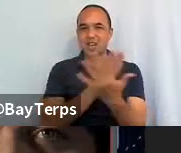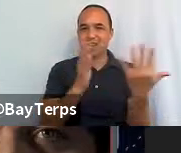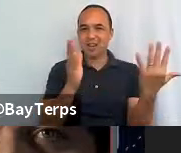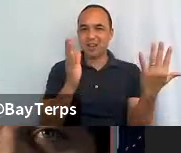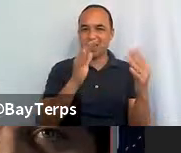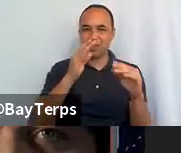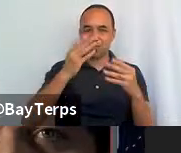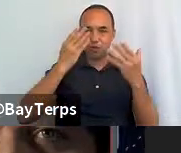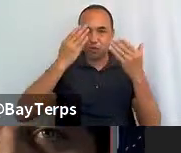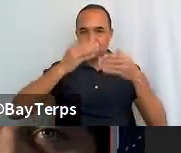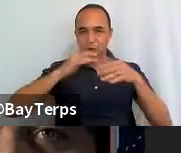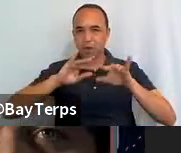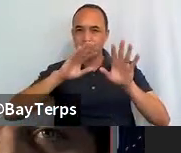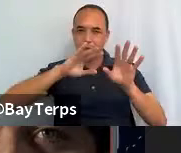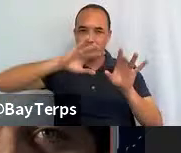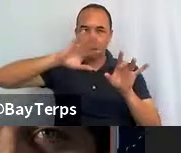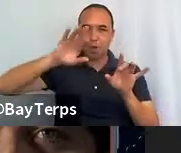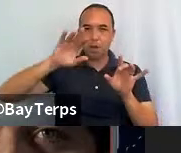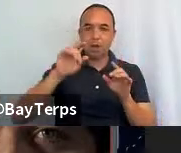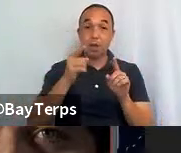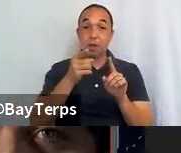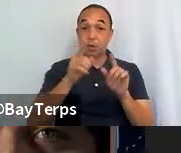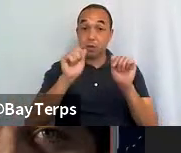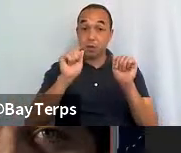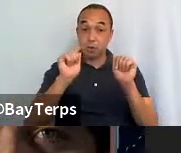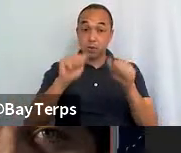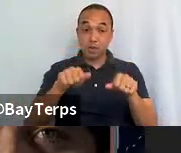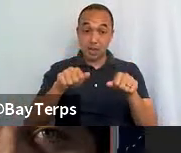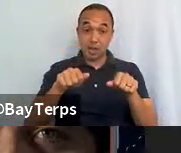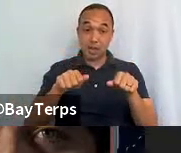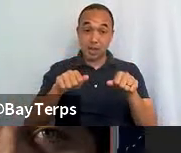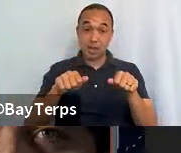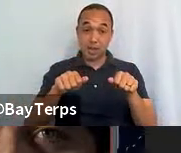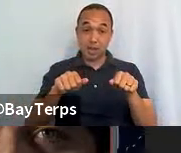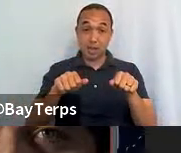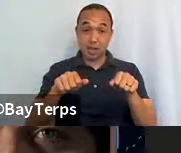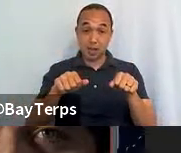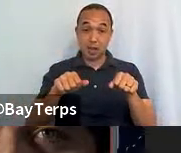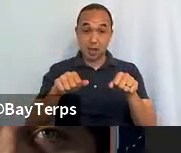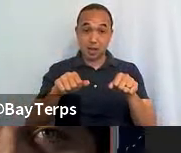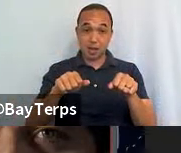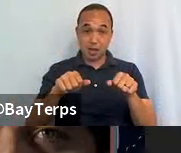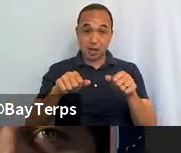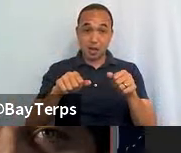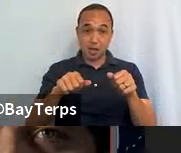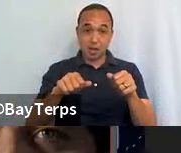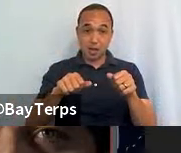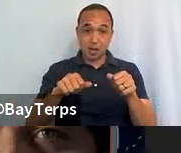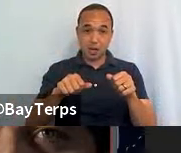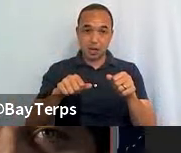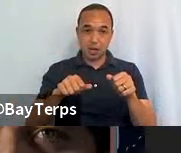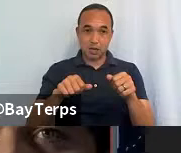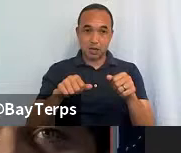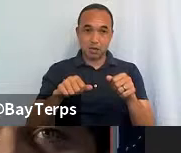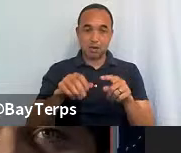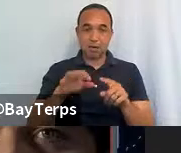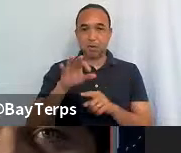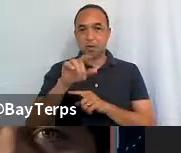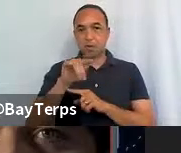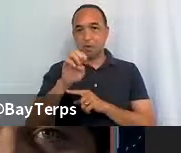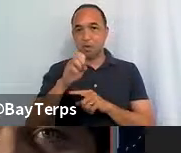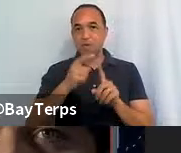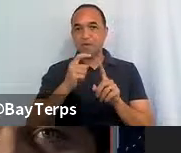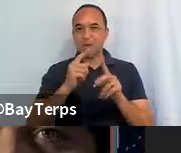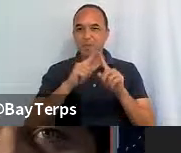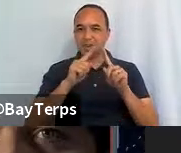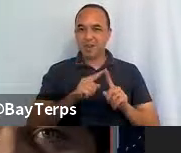you can totally just take different areas to clone if it helps